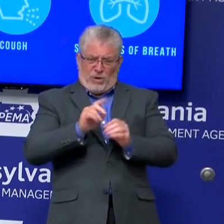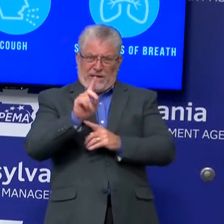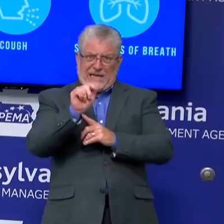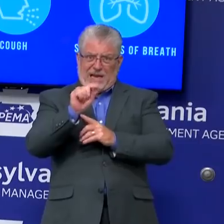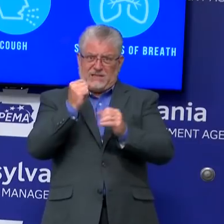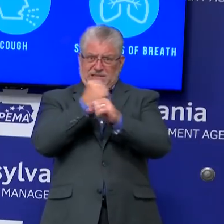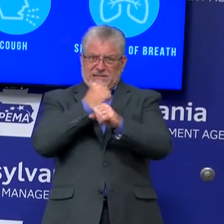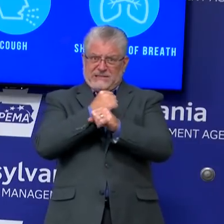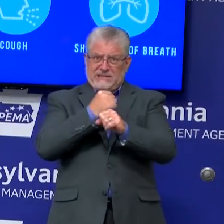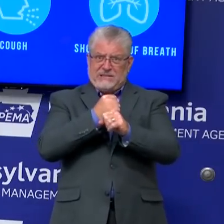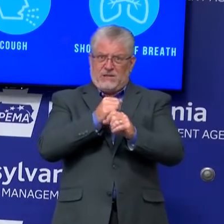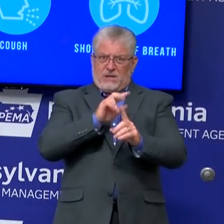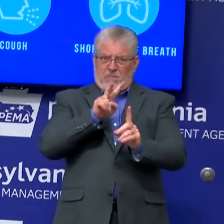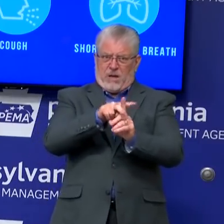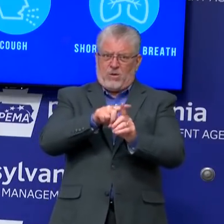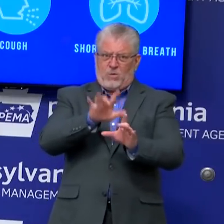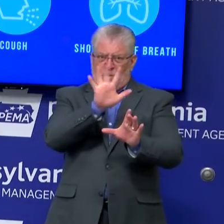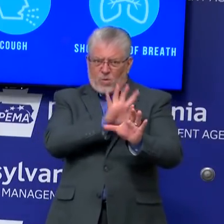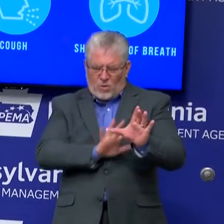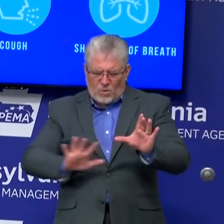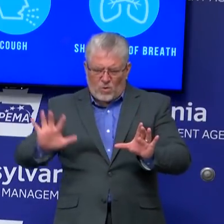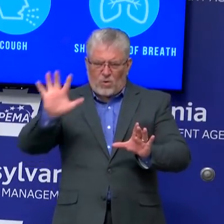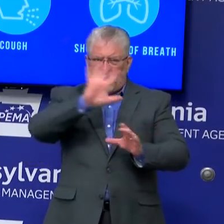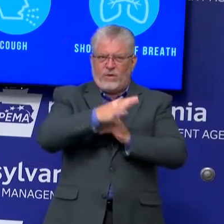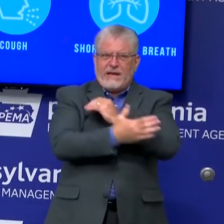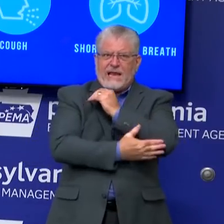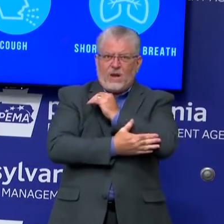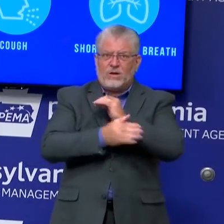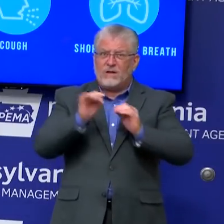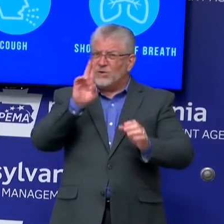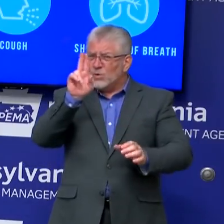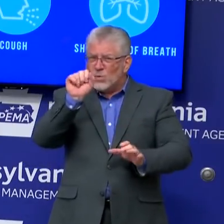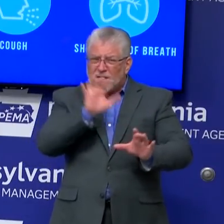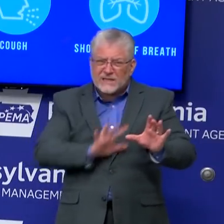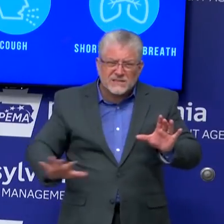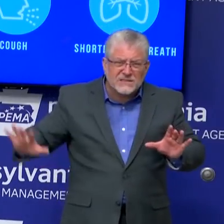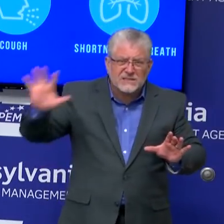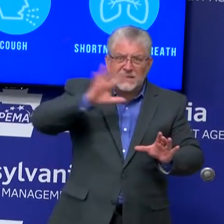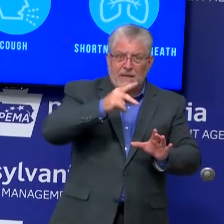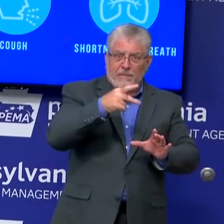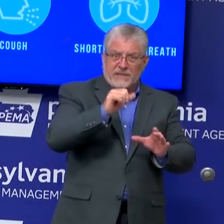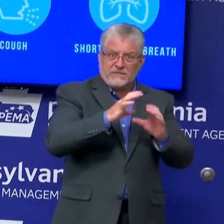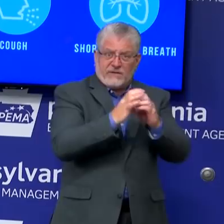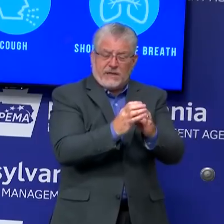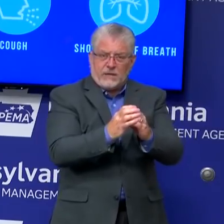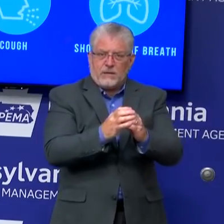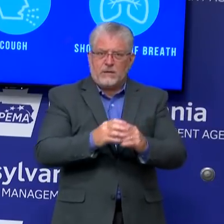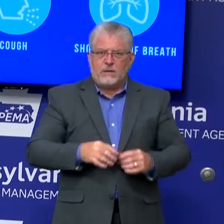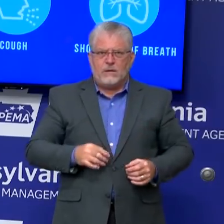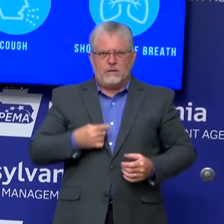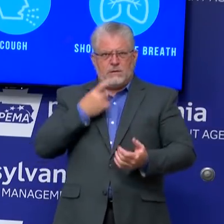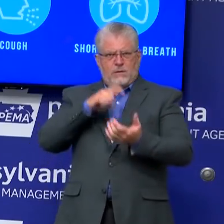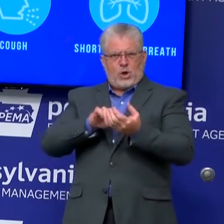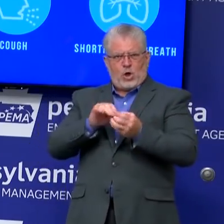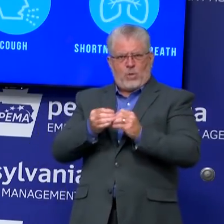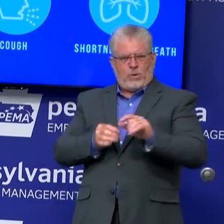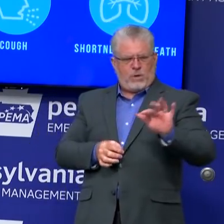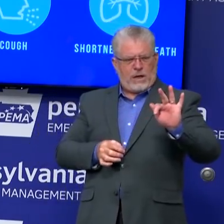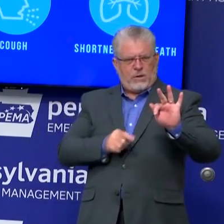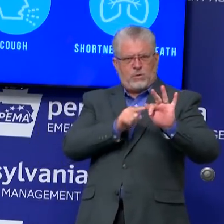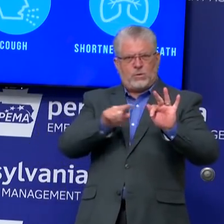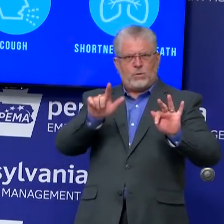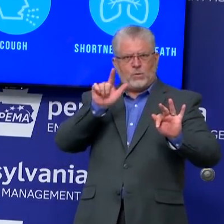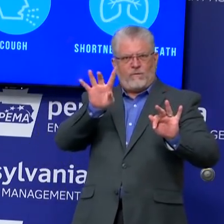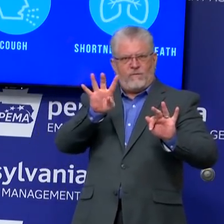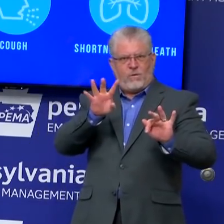nationally, is that the virus is starting in younger people, so the 19 to 24 age group, but also the 24 to 49